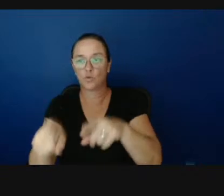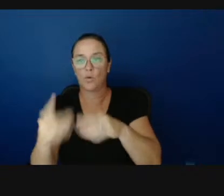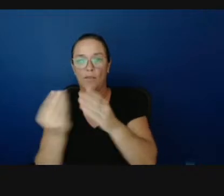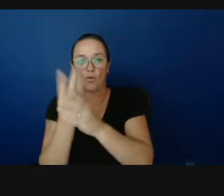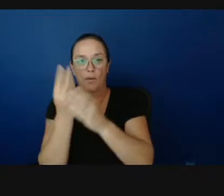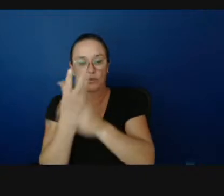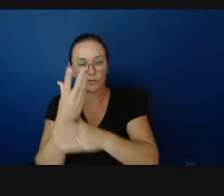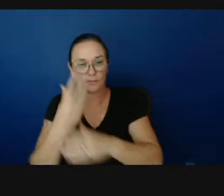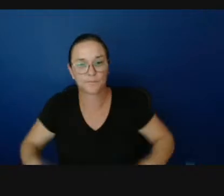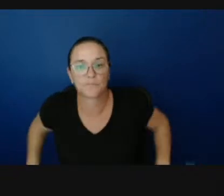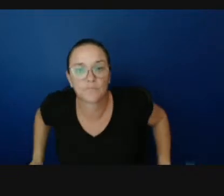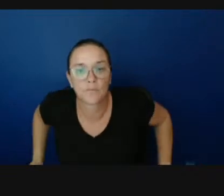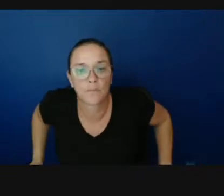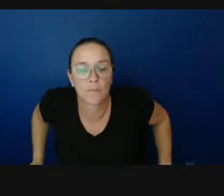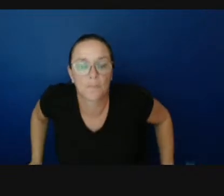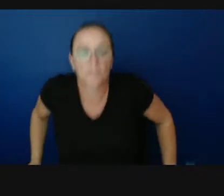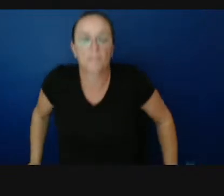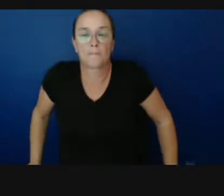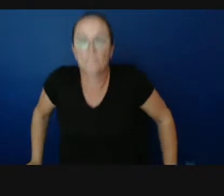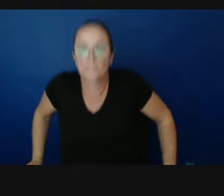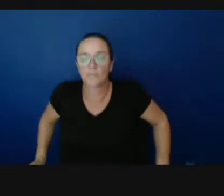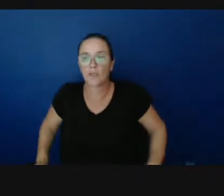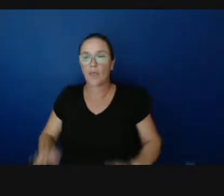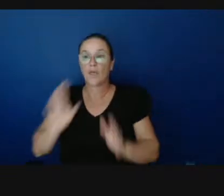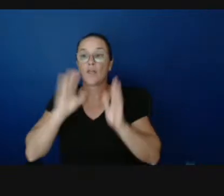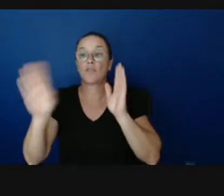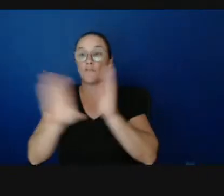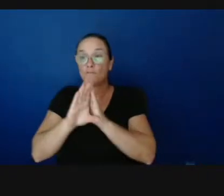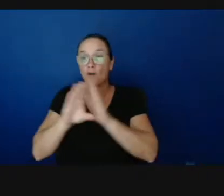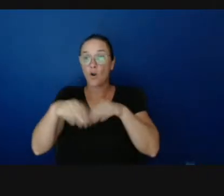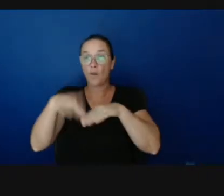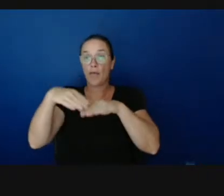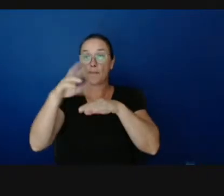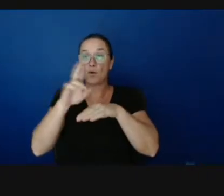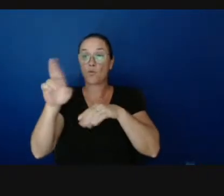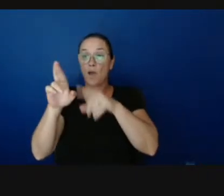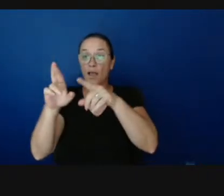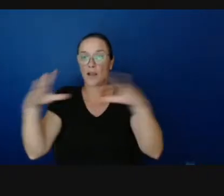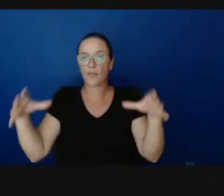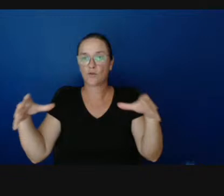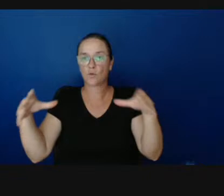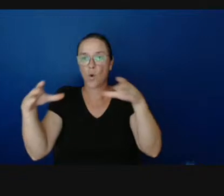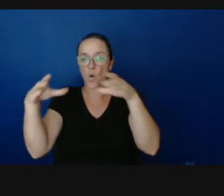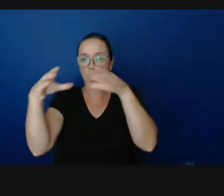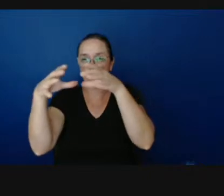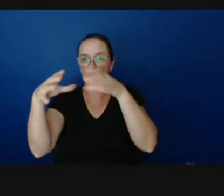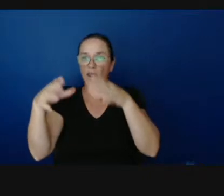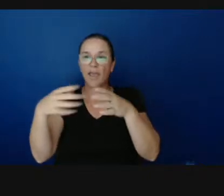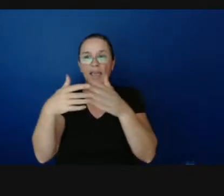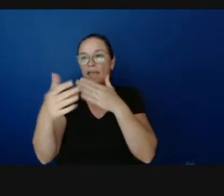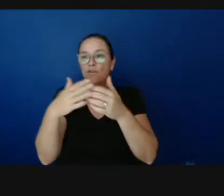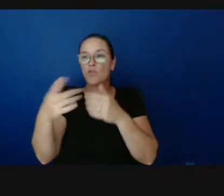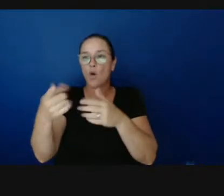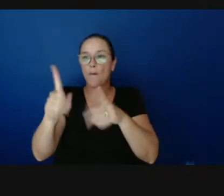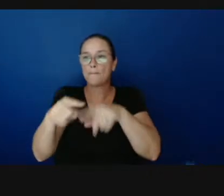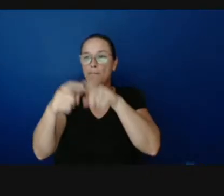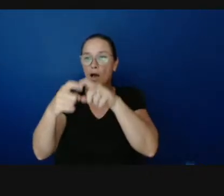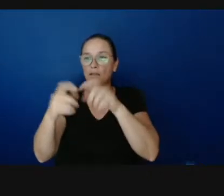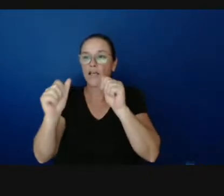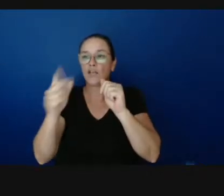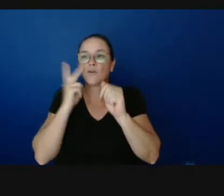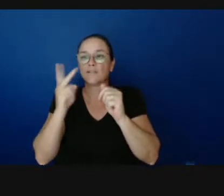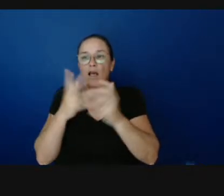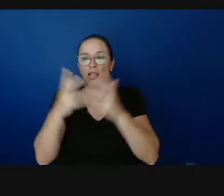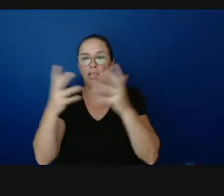And the photo on the right, upper right, just shows that tephra cone. Even though the eruption has paused, we're still seeing quite a bit of